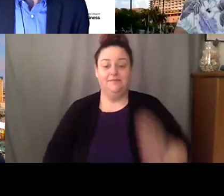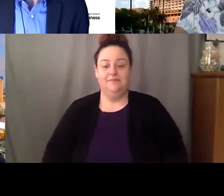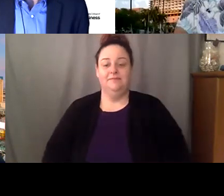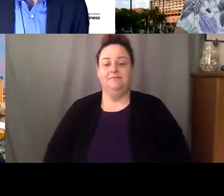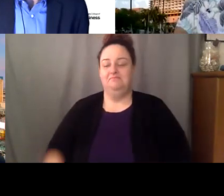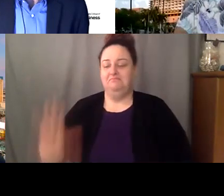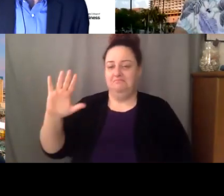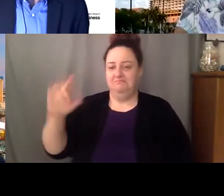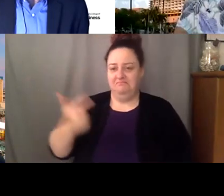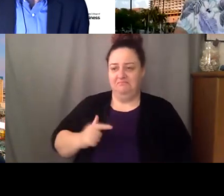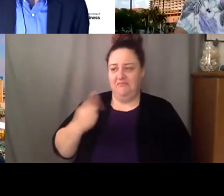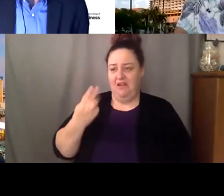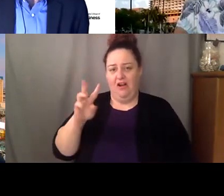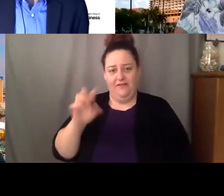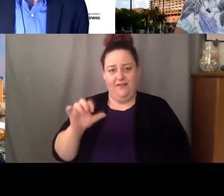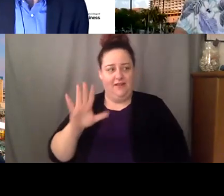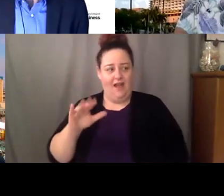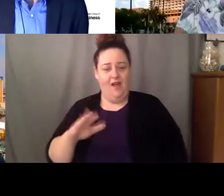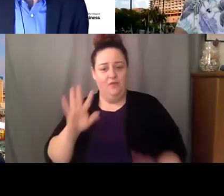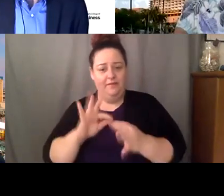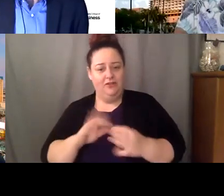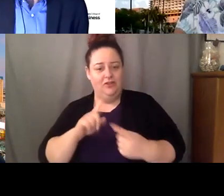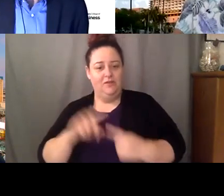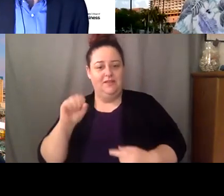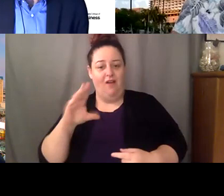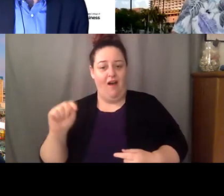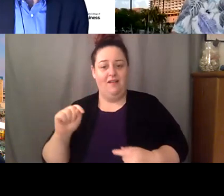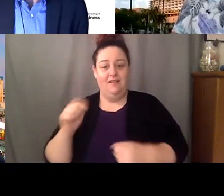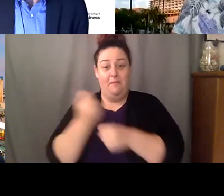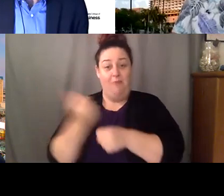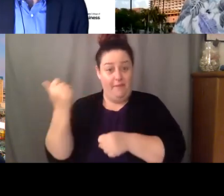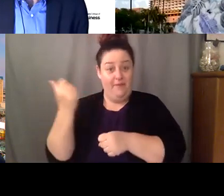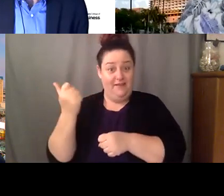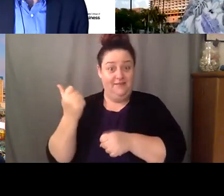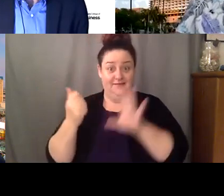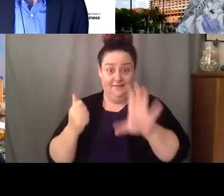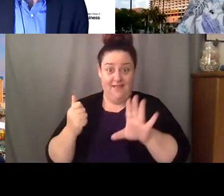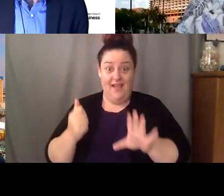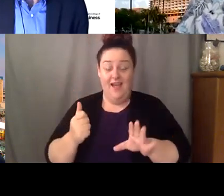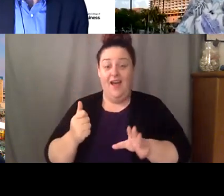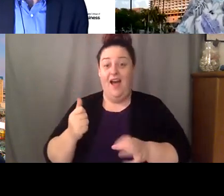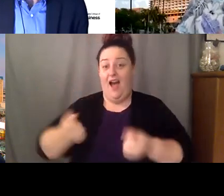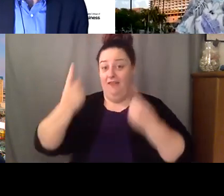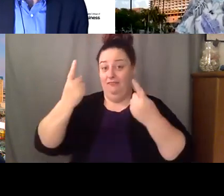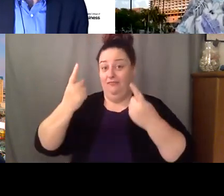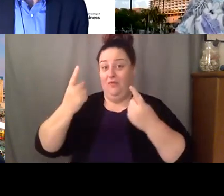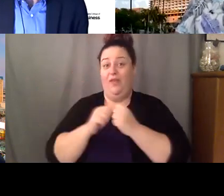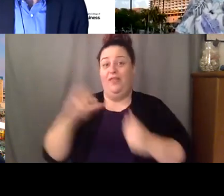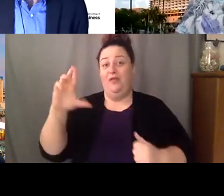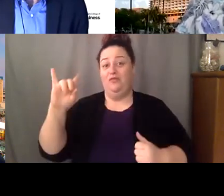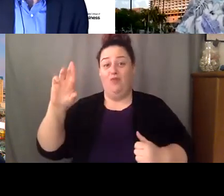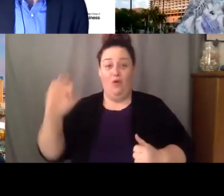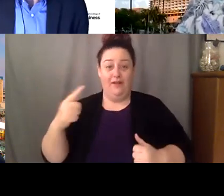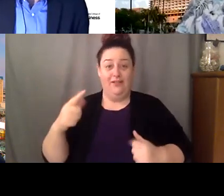I'll address if I may, but I just want to say to Scott, you know, that popping the cork, you know, we talk about in terms of, I understand now what the roaring 20s are all